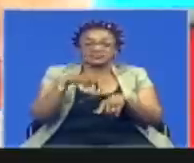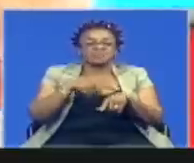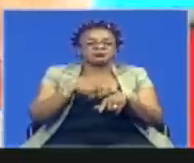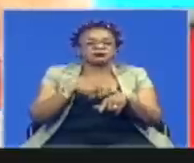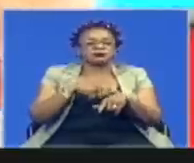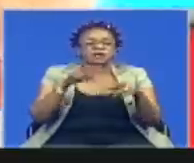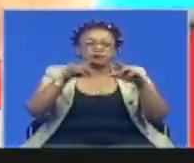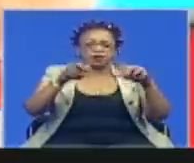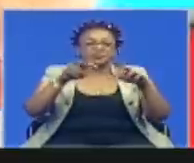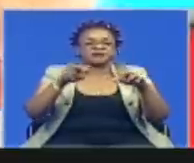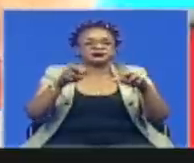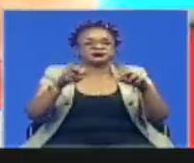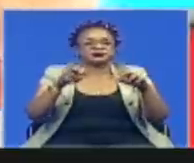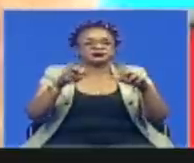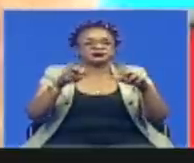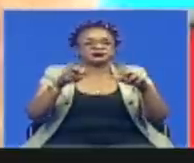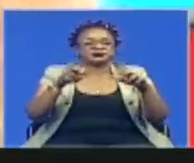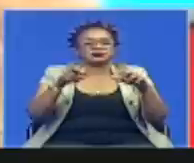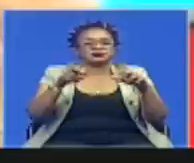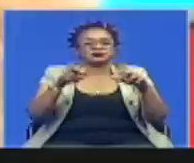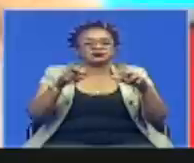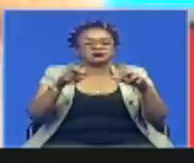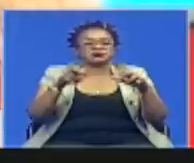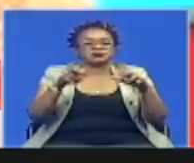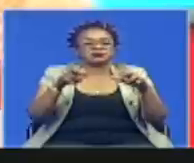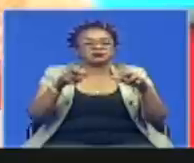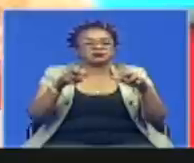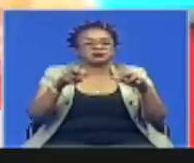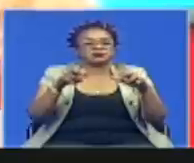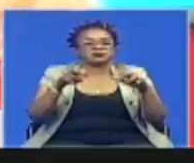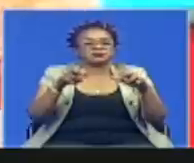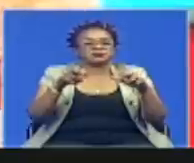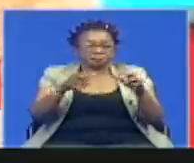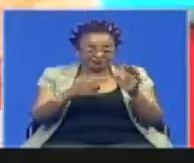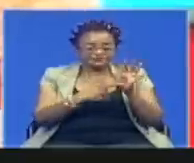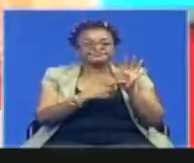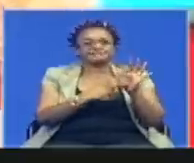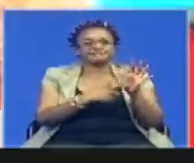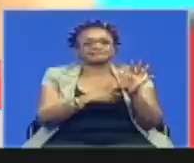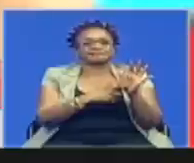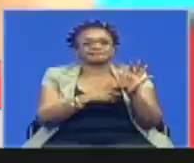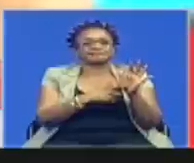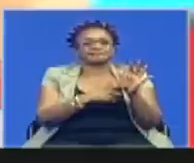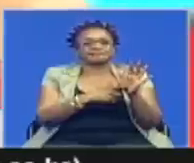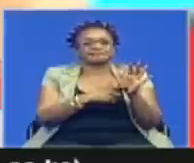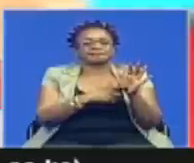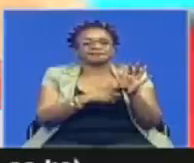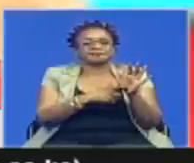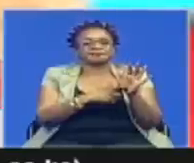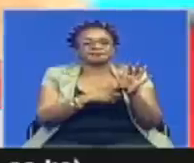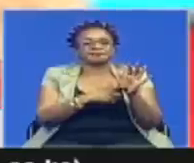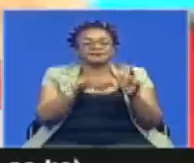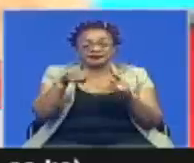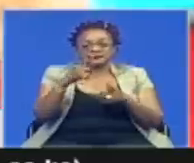system, we have the vindication of this was this year's election,